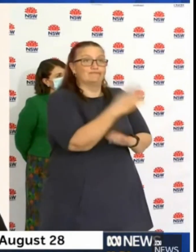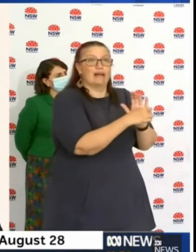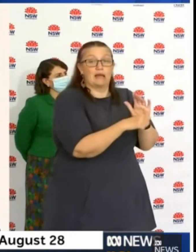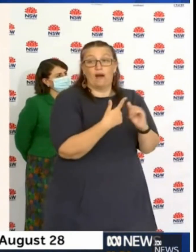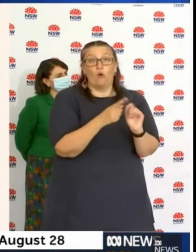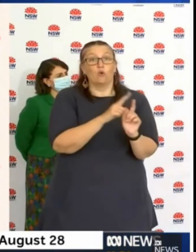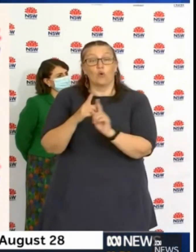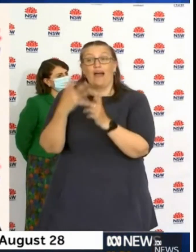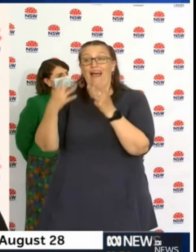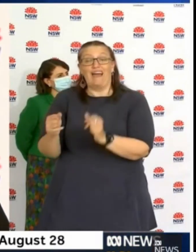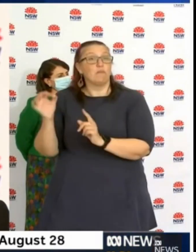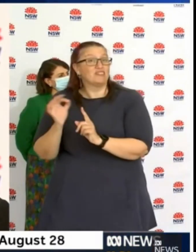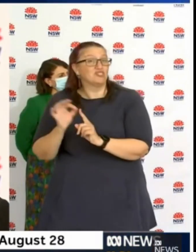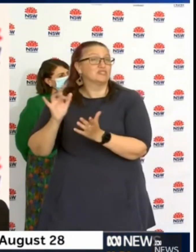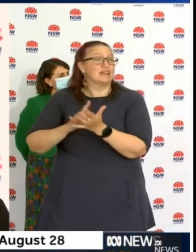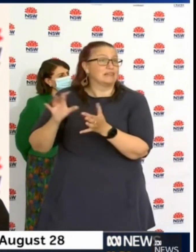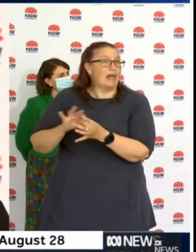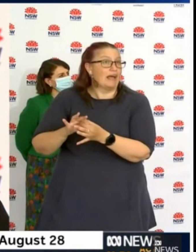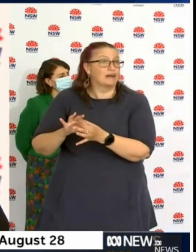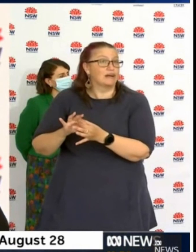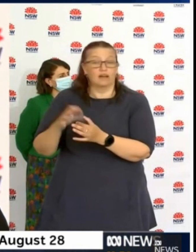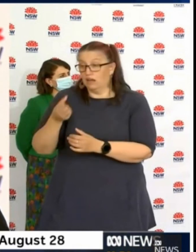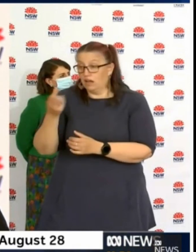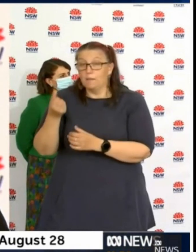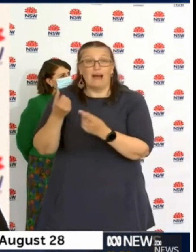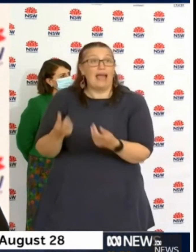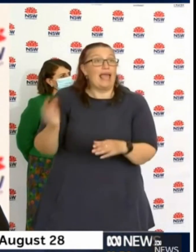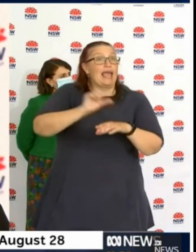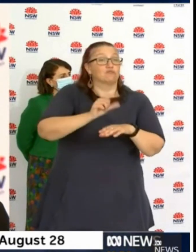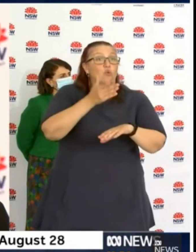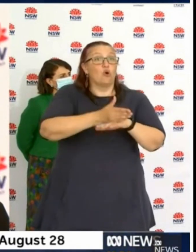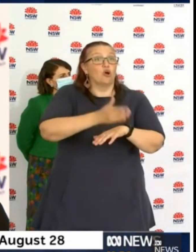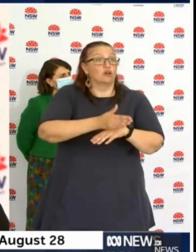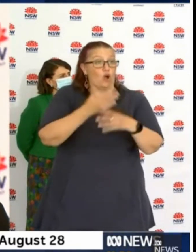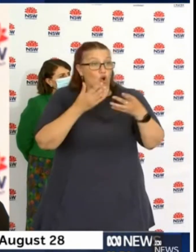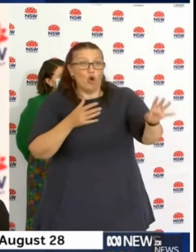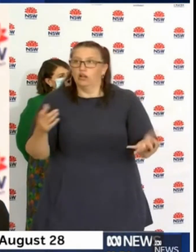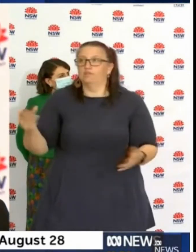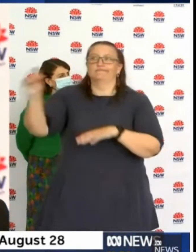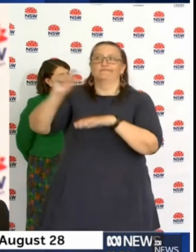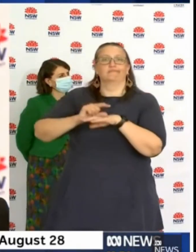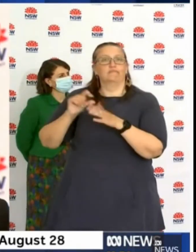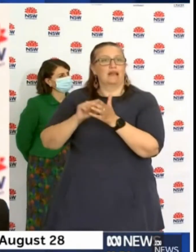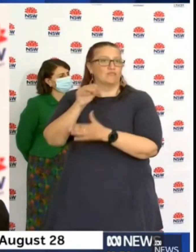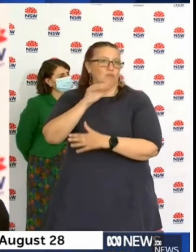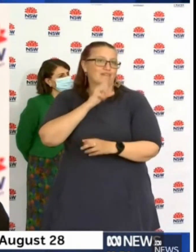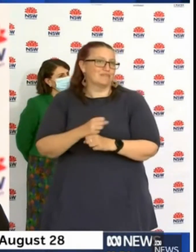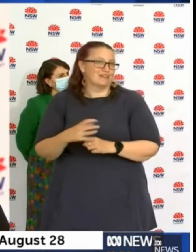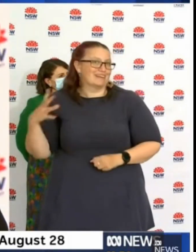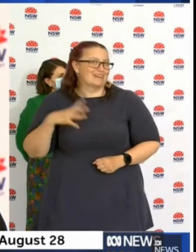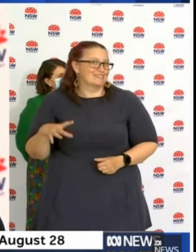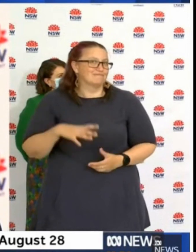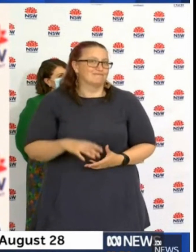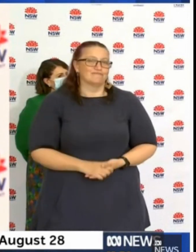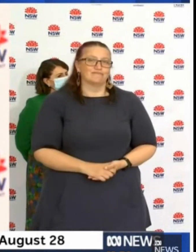Premier and I have had with the Prime Minister and the Federal Treasurer has landed this support package in the right place. But this won't be the end. I